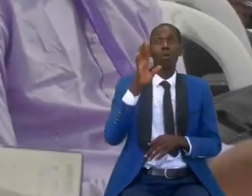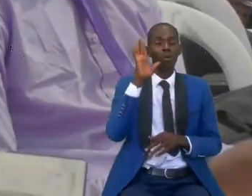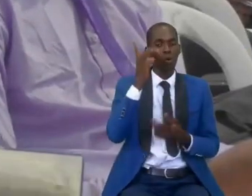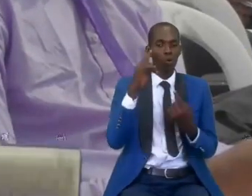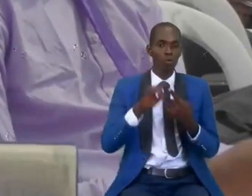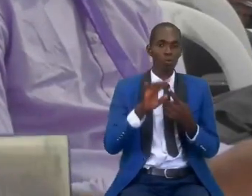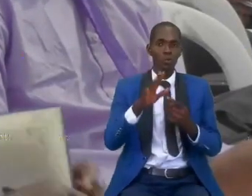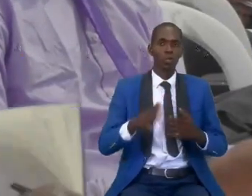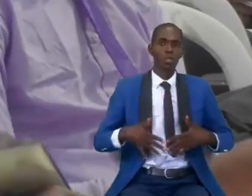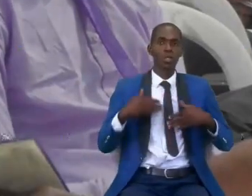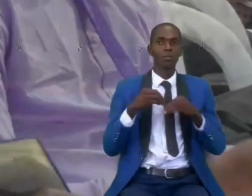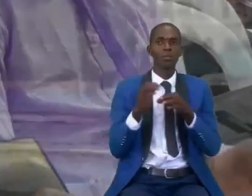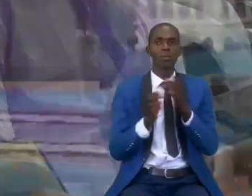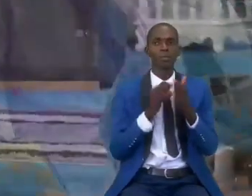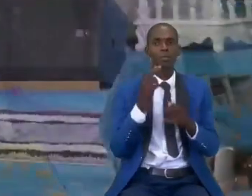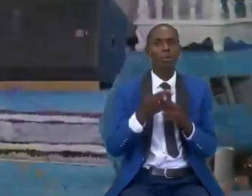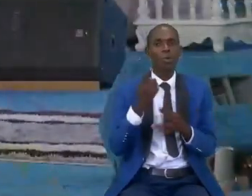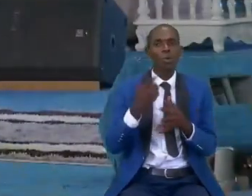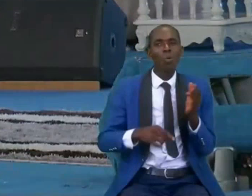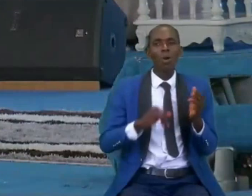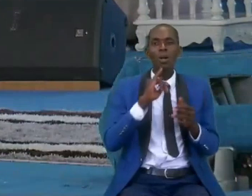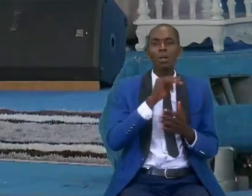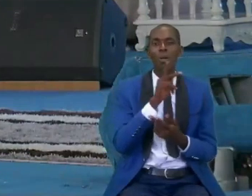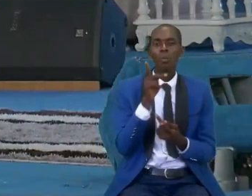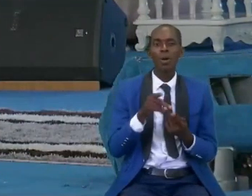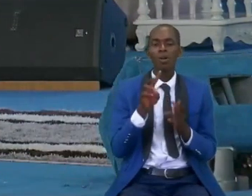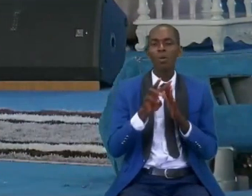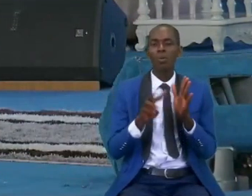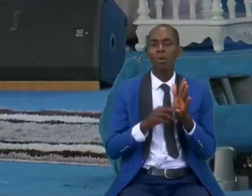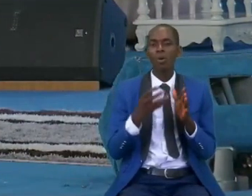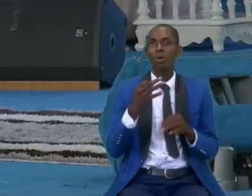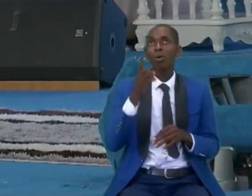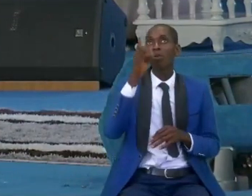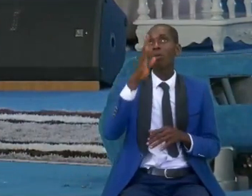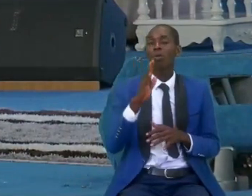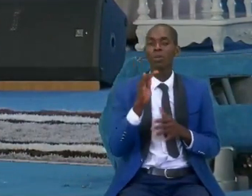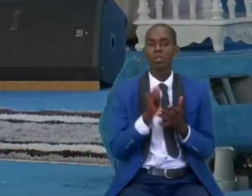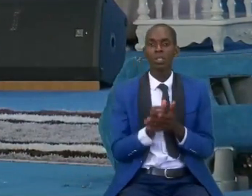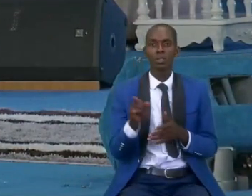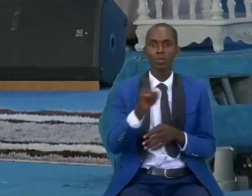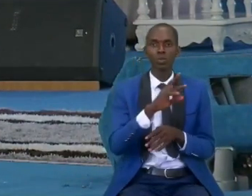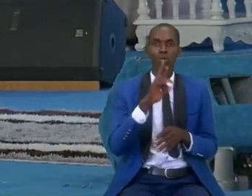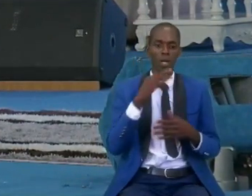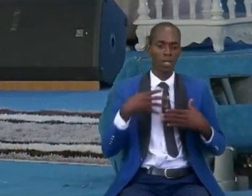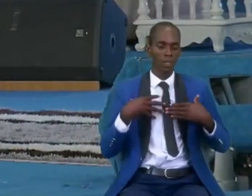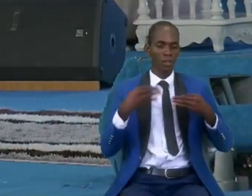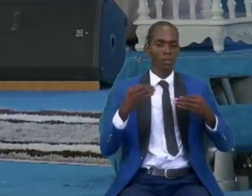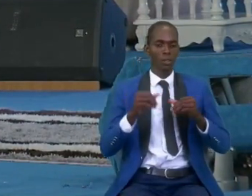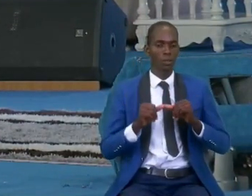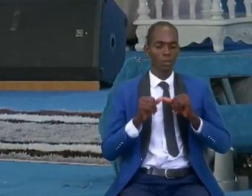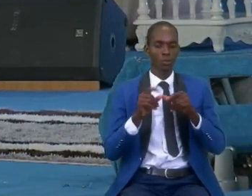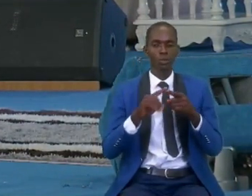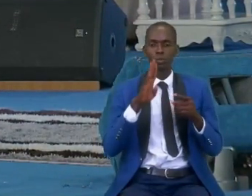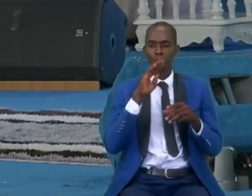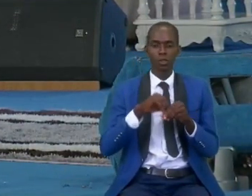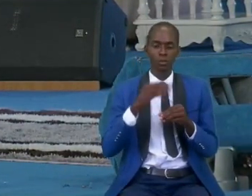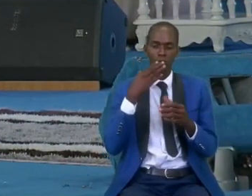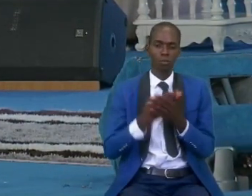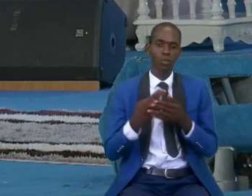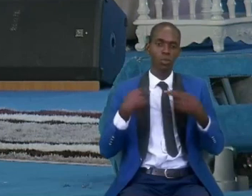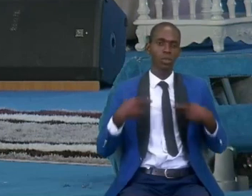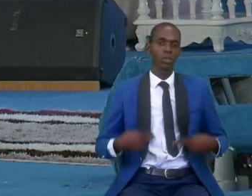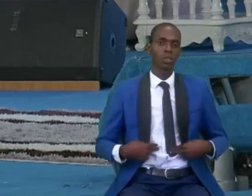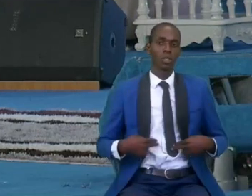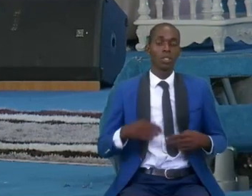That you are healed and you stay healthy. What's the perfect will of God? That you are saved, you are righteous. What's